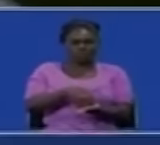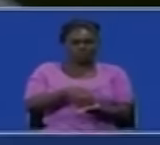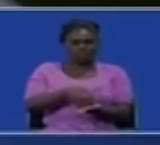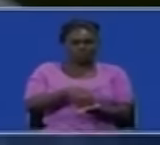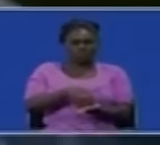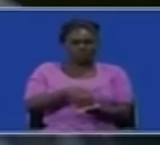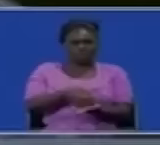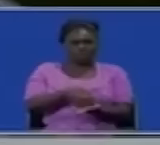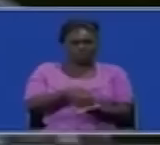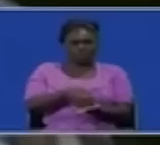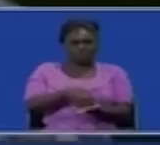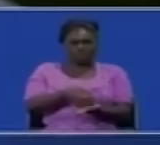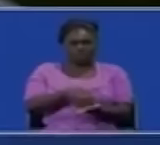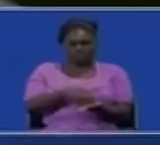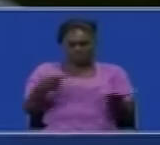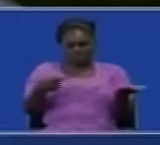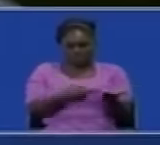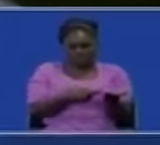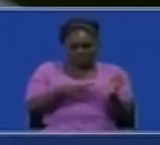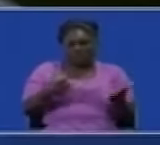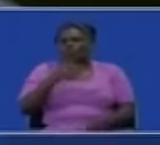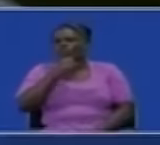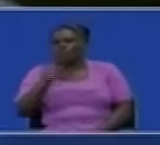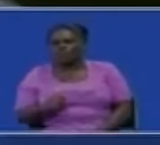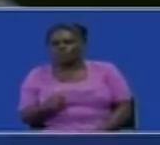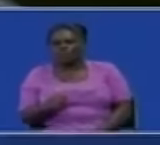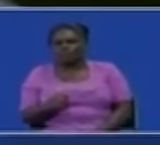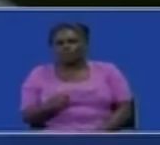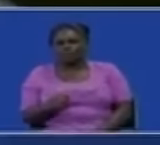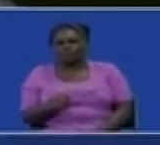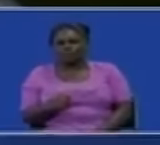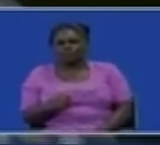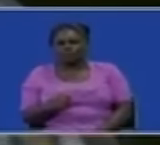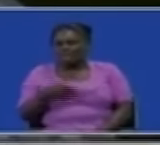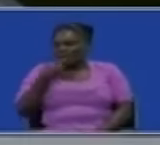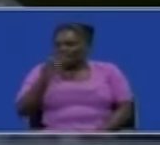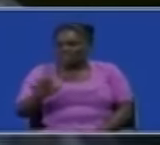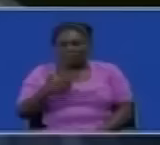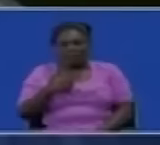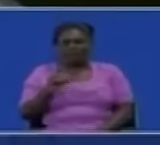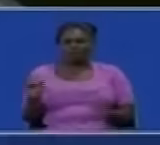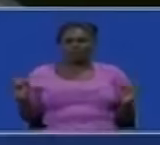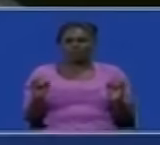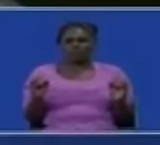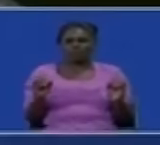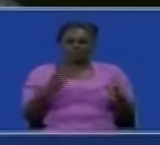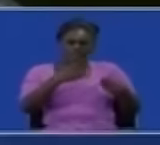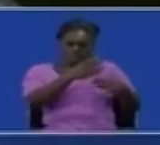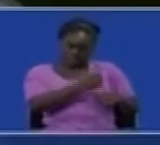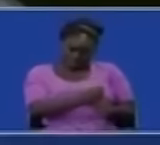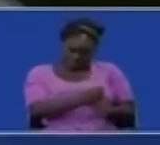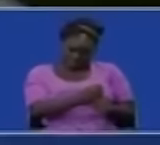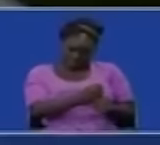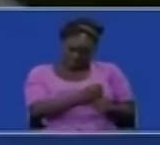having either the electronic or the manual not giving us satisfactory answers, I go back to trust. And I'm saying